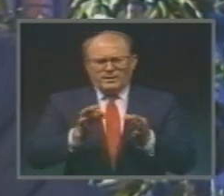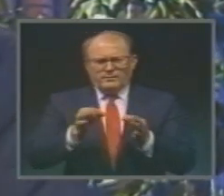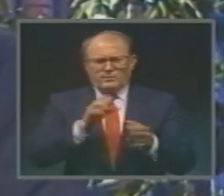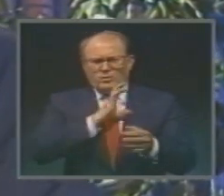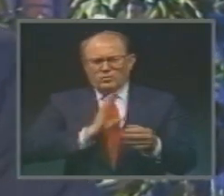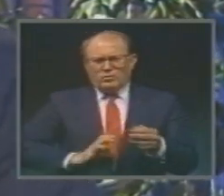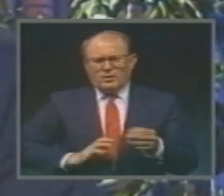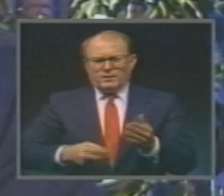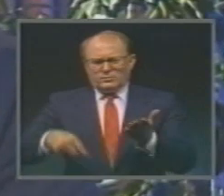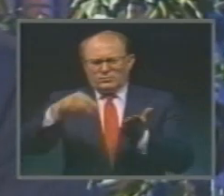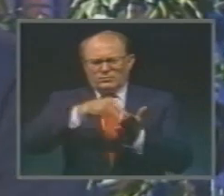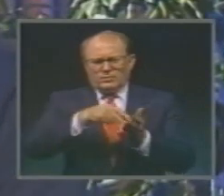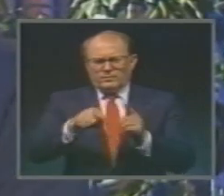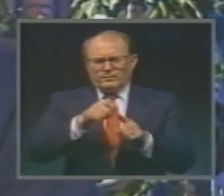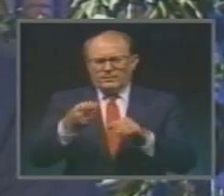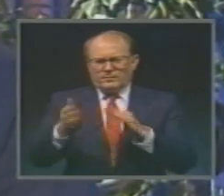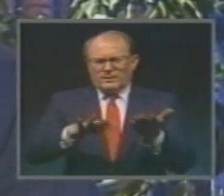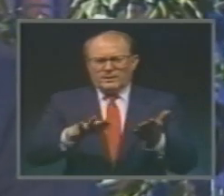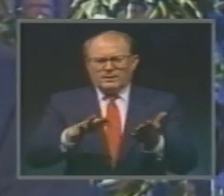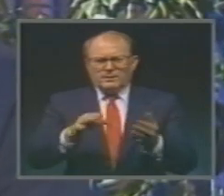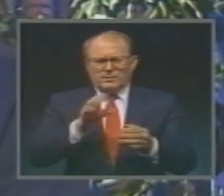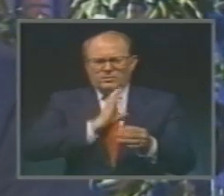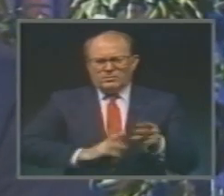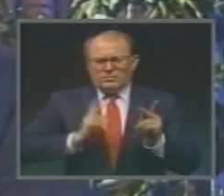dead, Christianity is true.